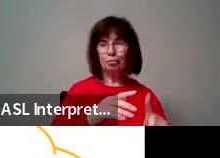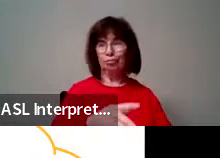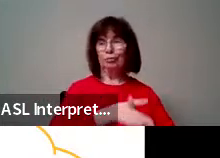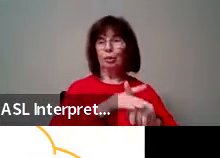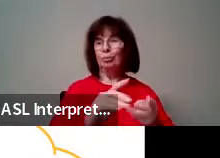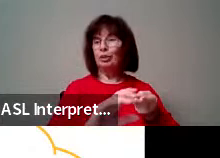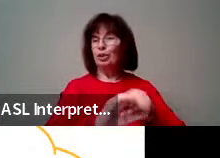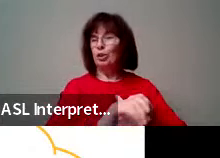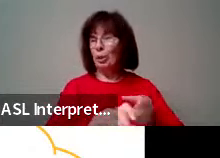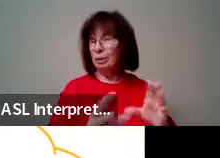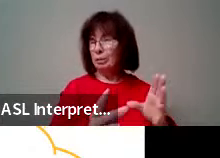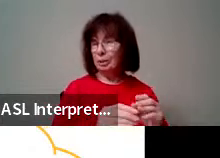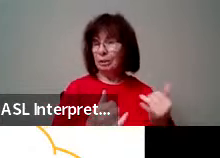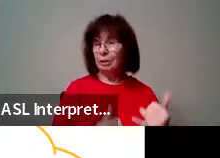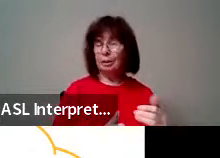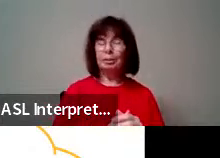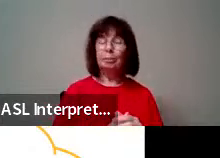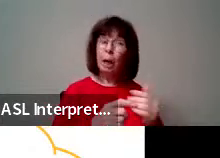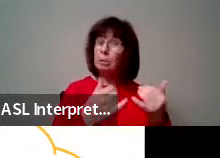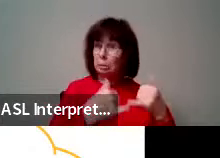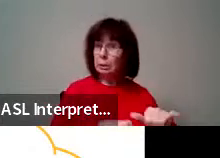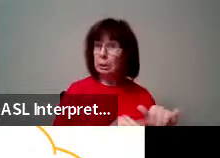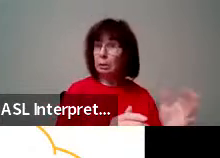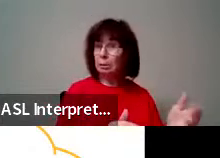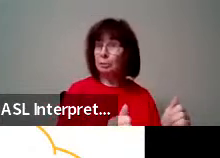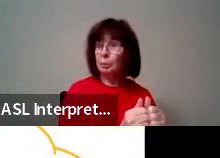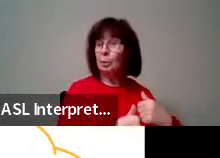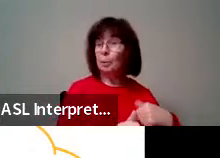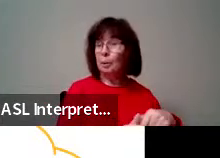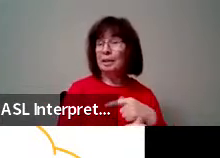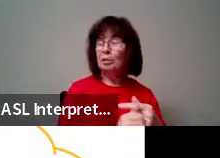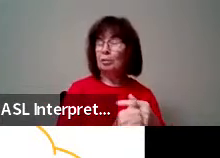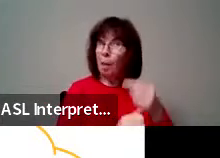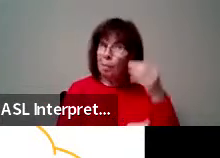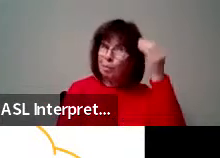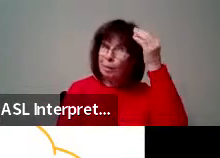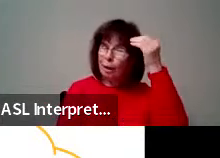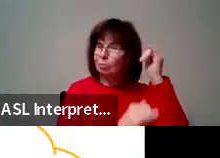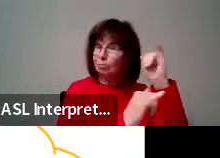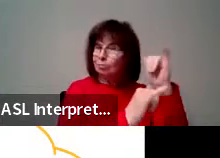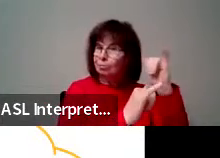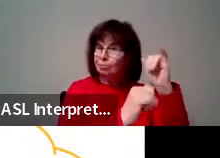but they are still with us in thoughts.